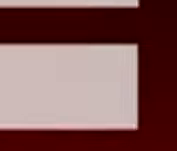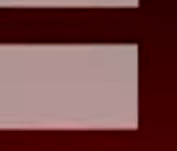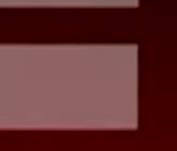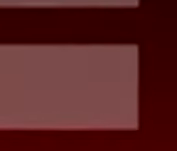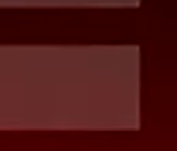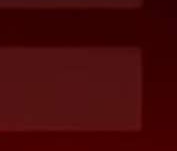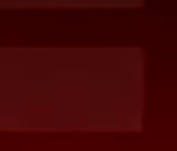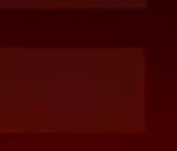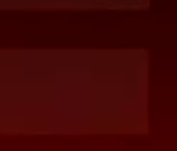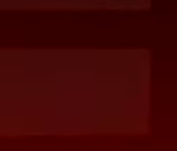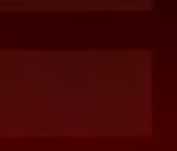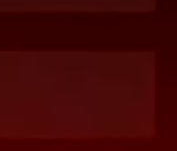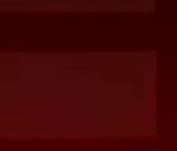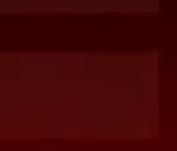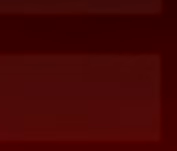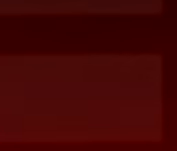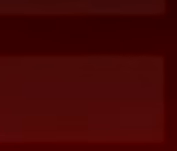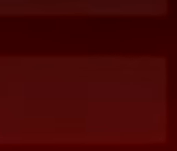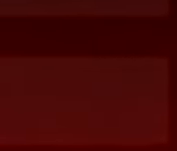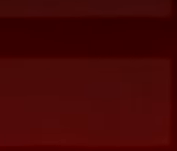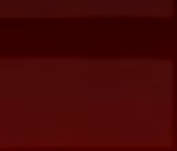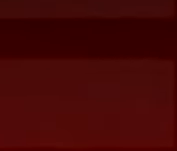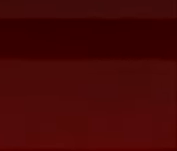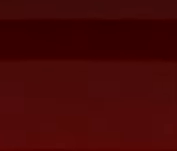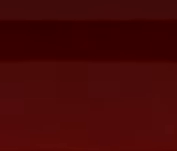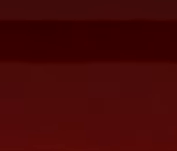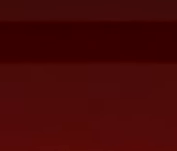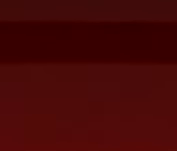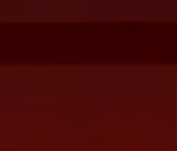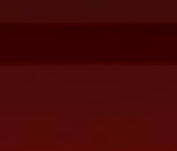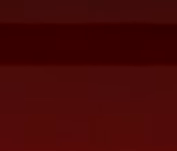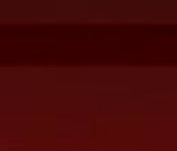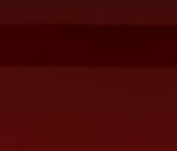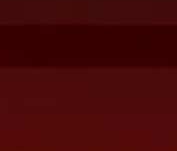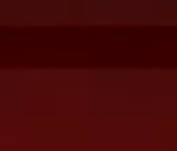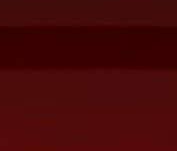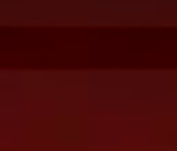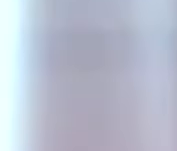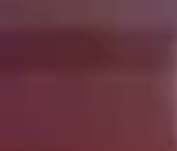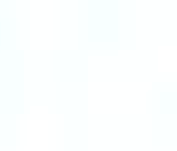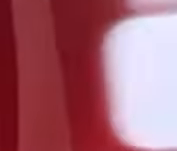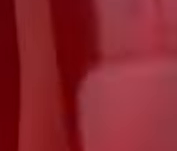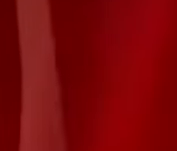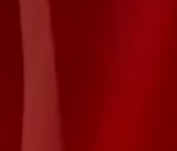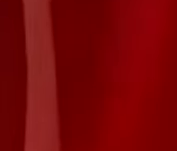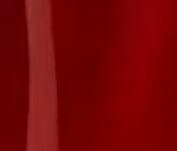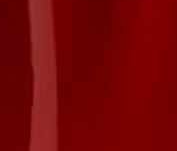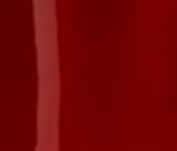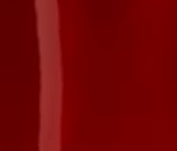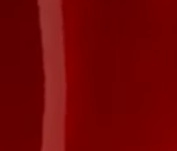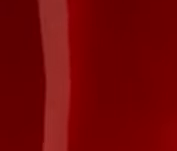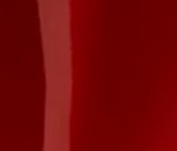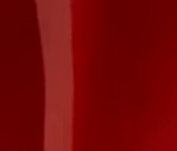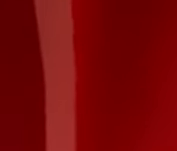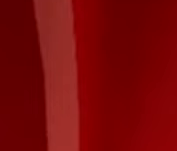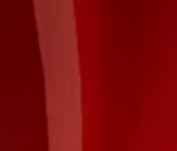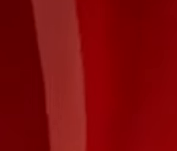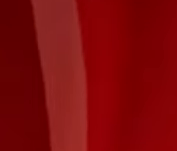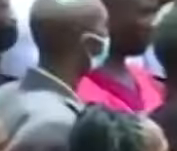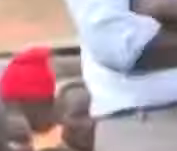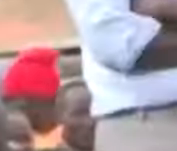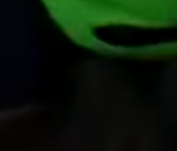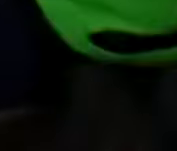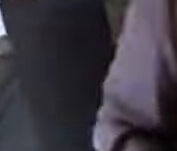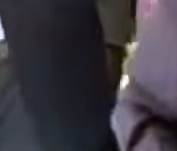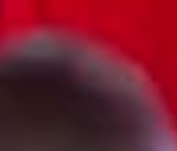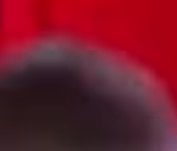Kenya Decides. This and every Tuesday from 10 p.m. on KBC Channel 1 as we unpack elections 2022 with